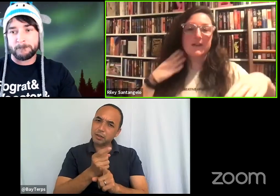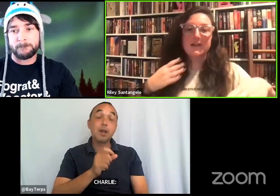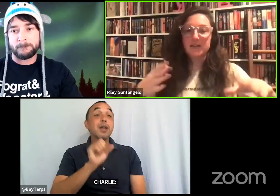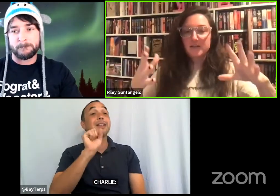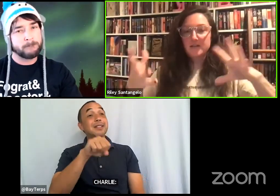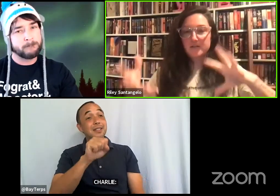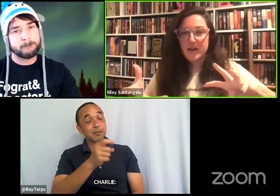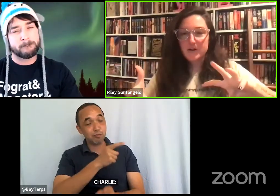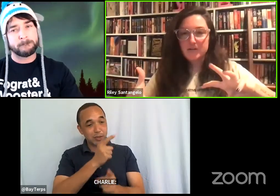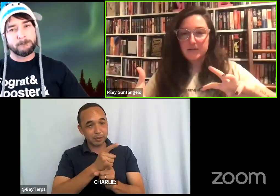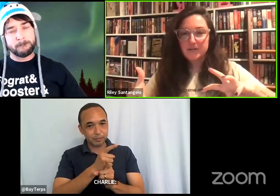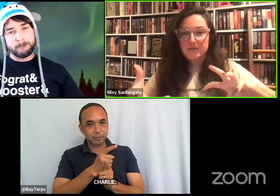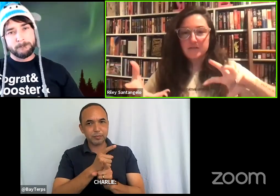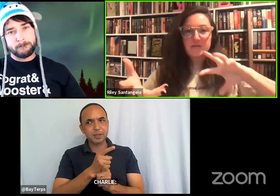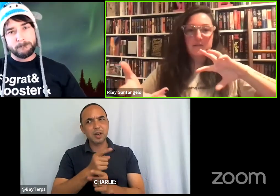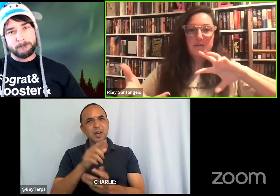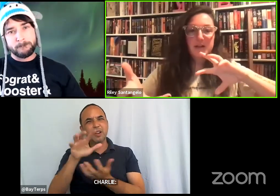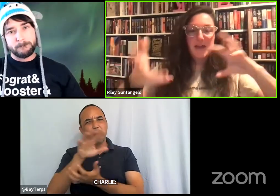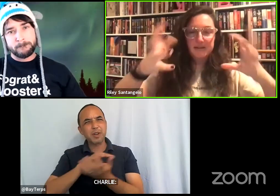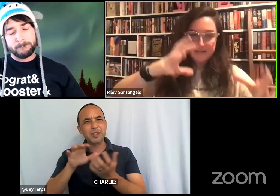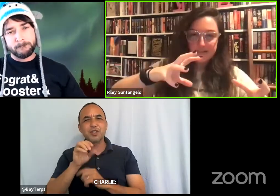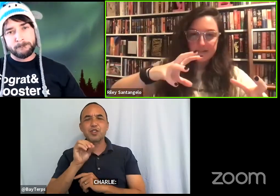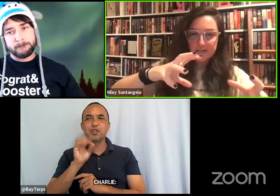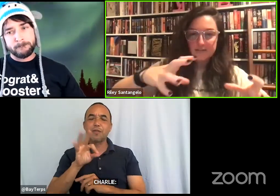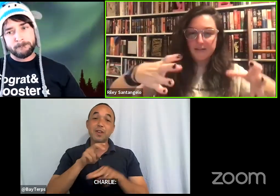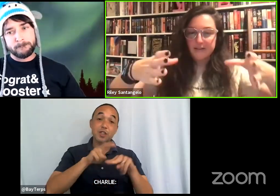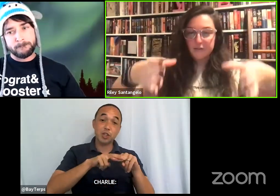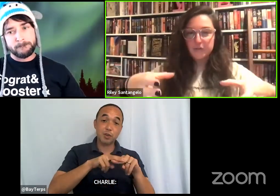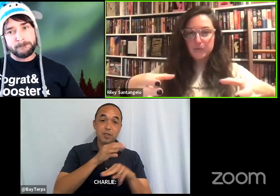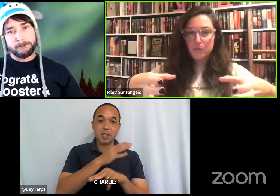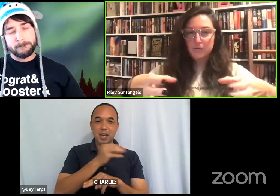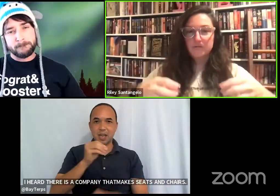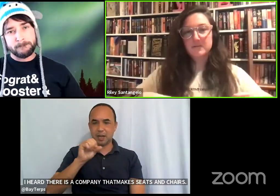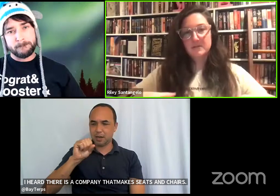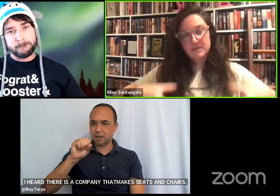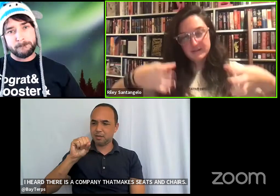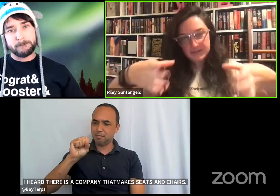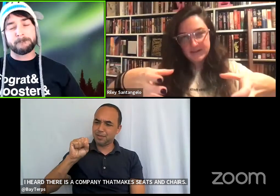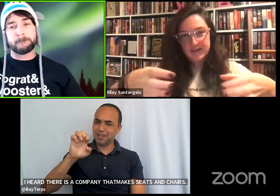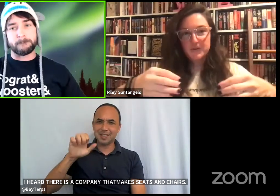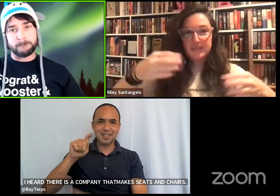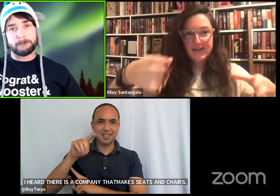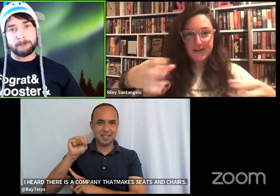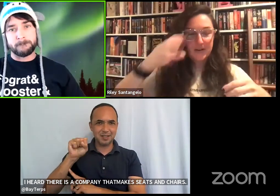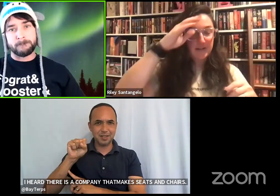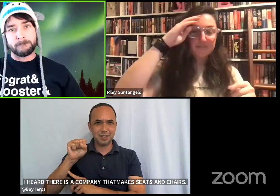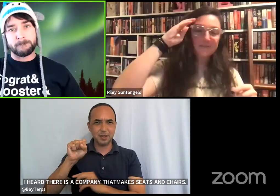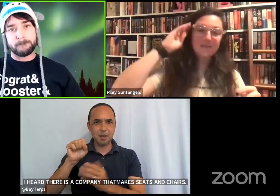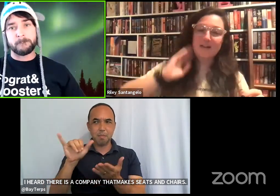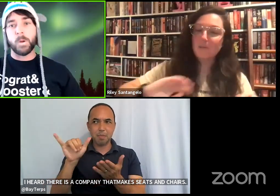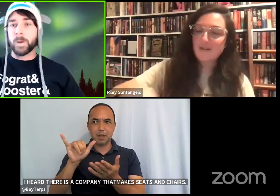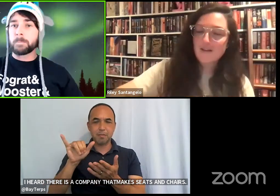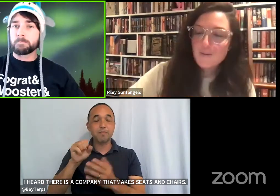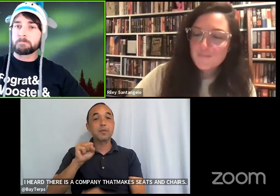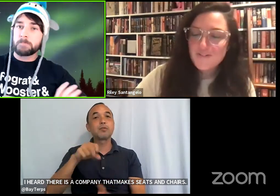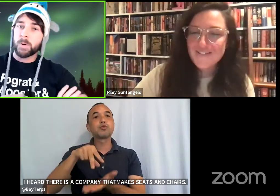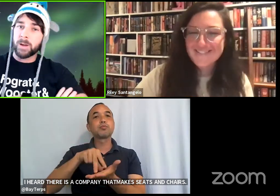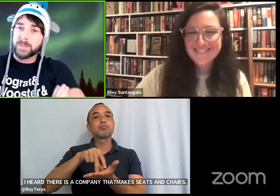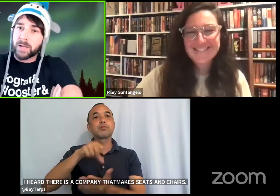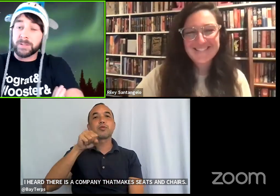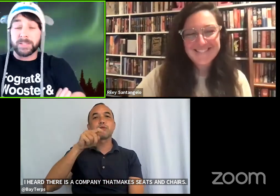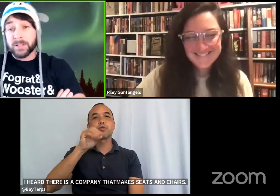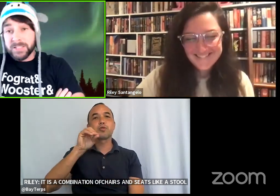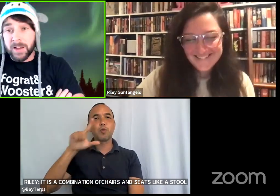combination of like chairs and seats, like a stool stand. You stand on it. Anyway, okay.